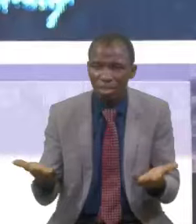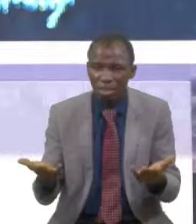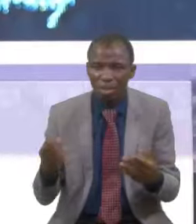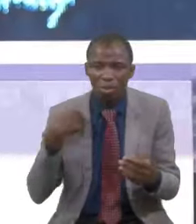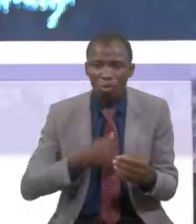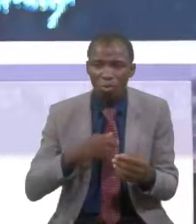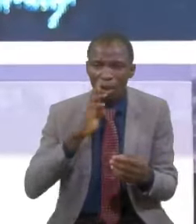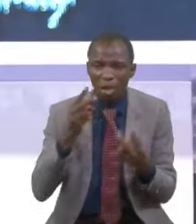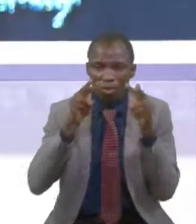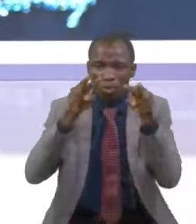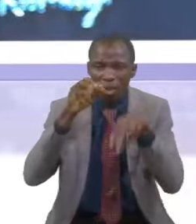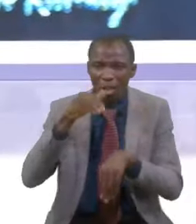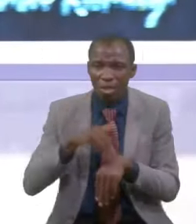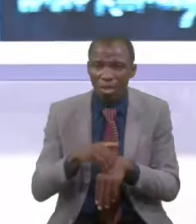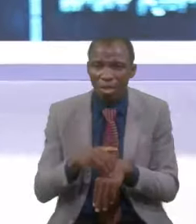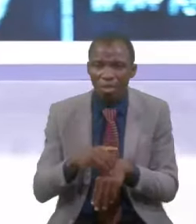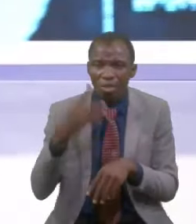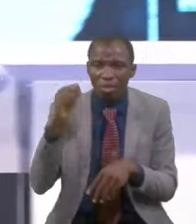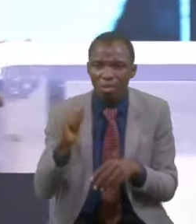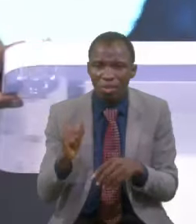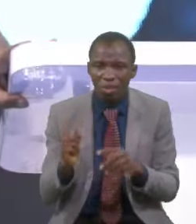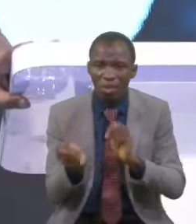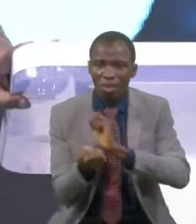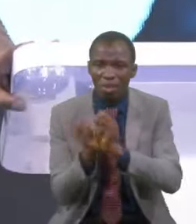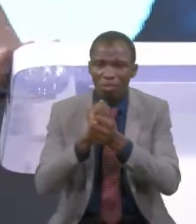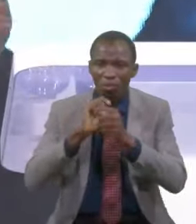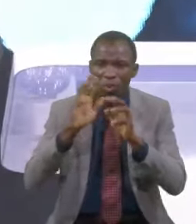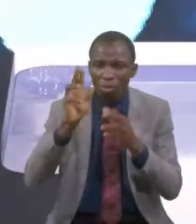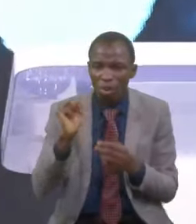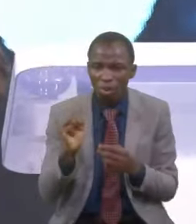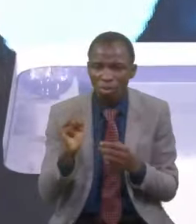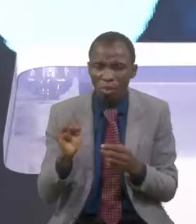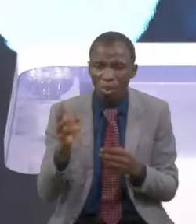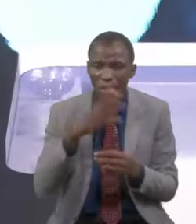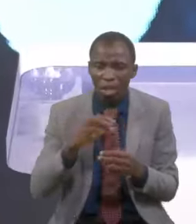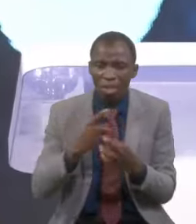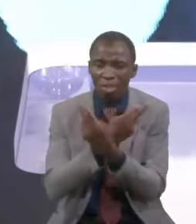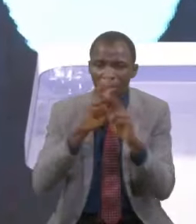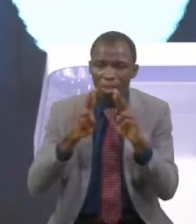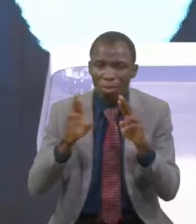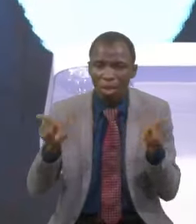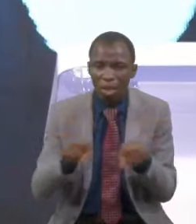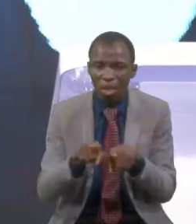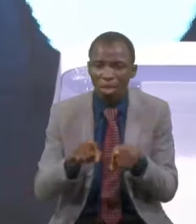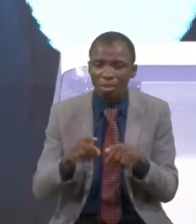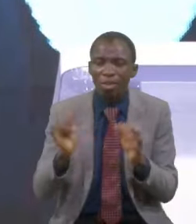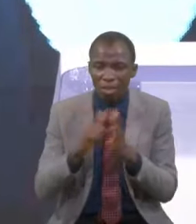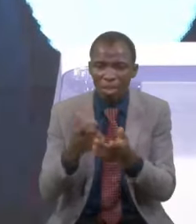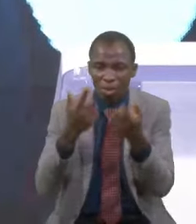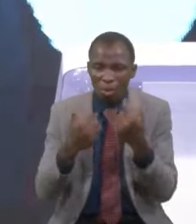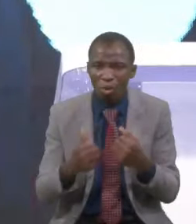at the transformation and redemption that comes